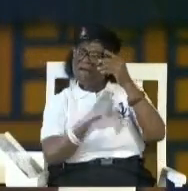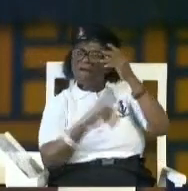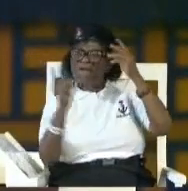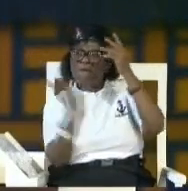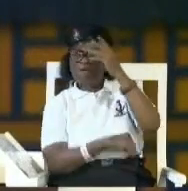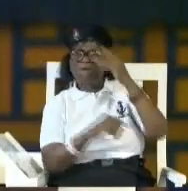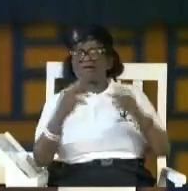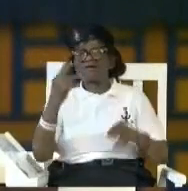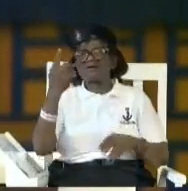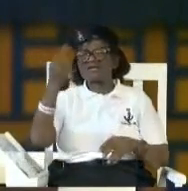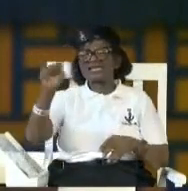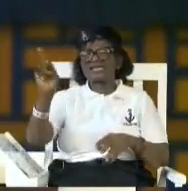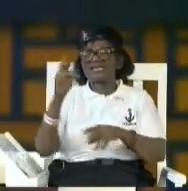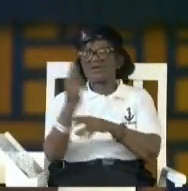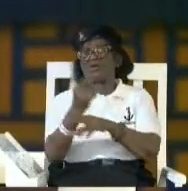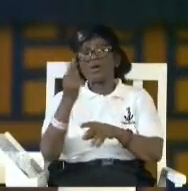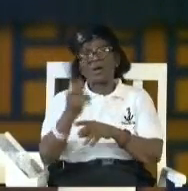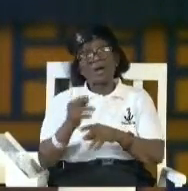God said,